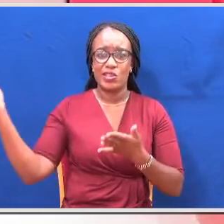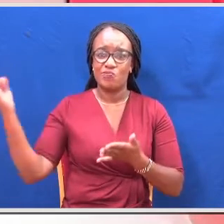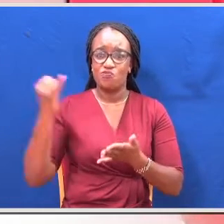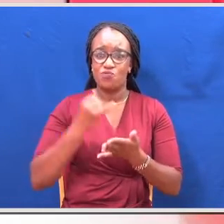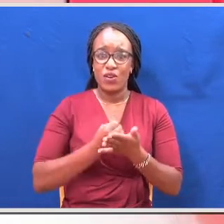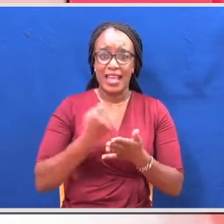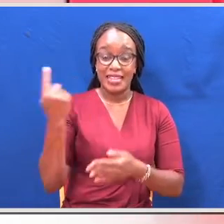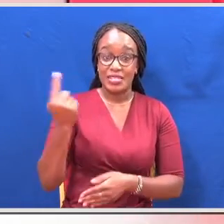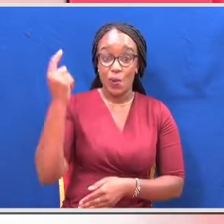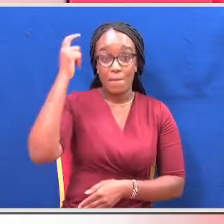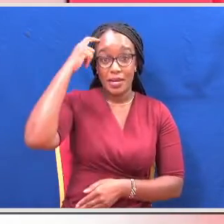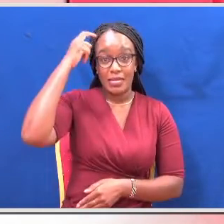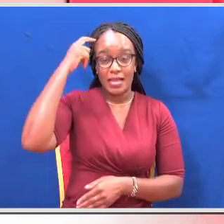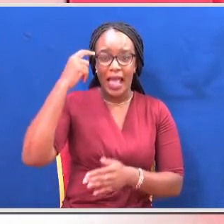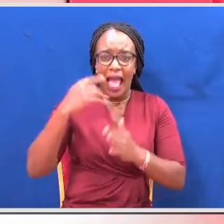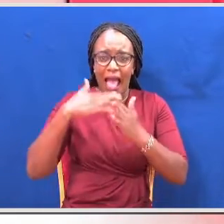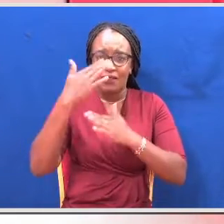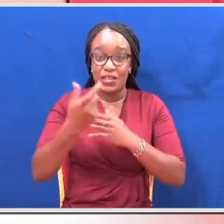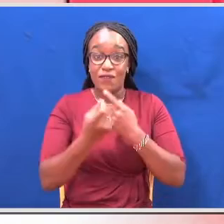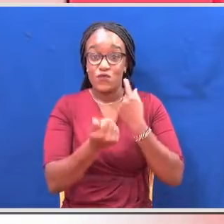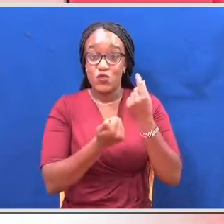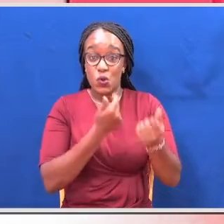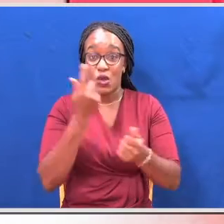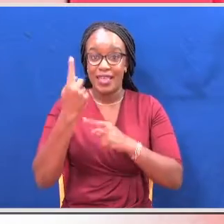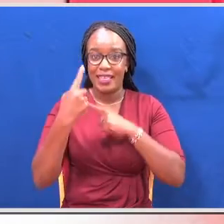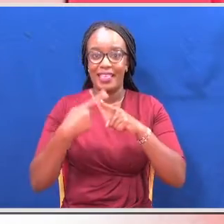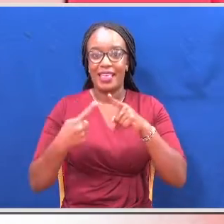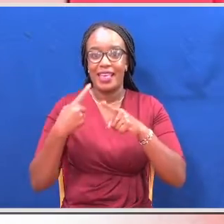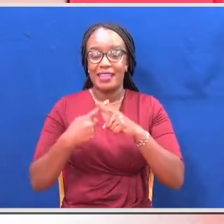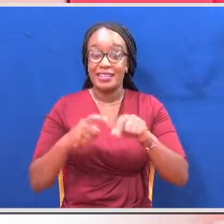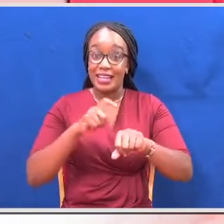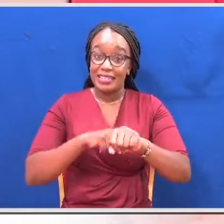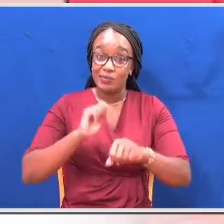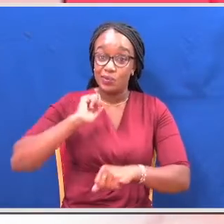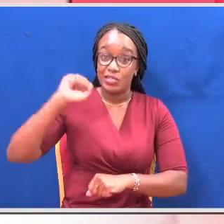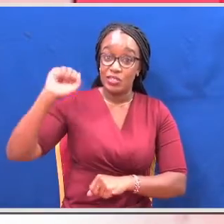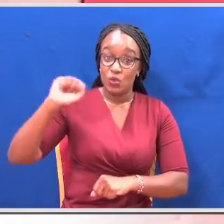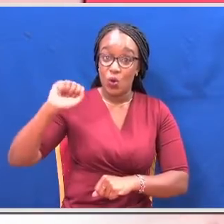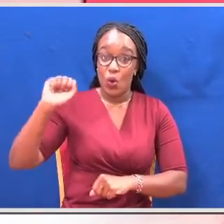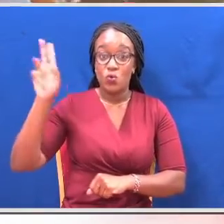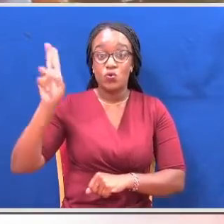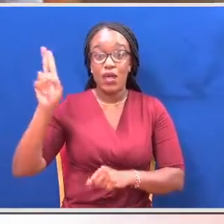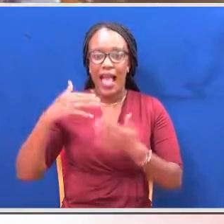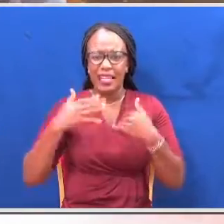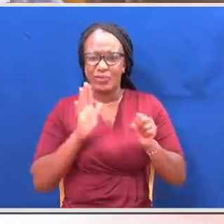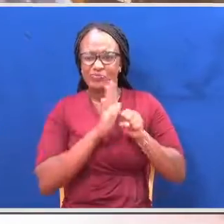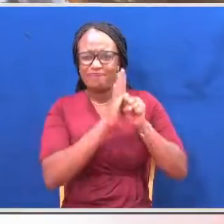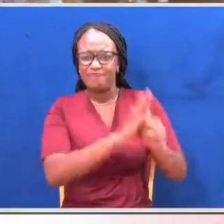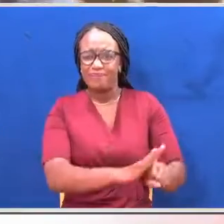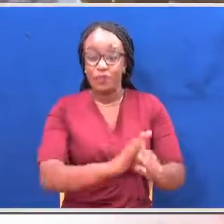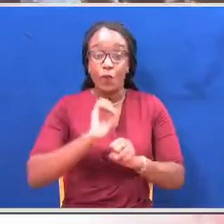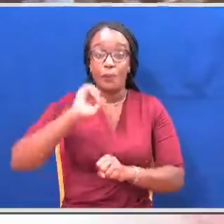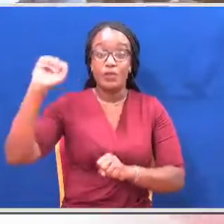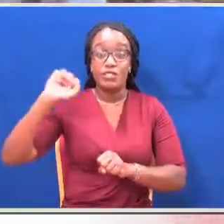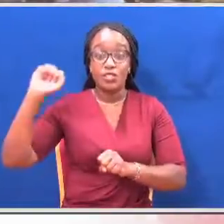grain. A few years down the line, and Kenyatta's once political soulmate has been sidelined for his political ambitions to